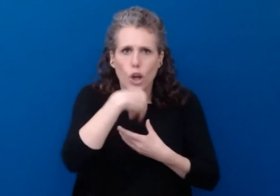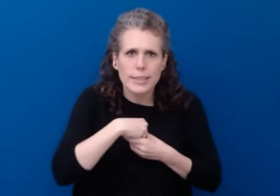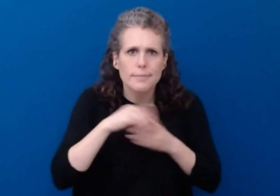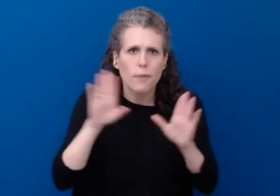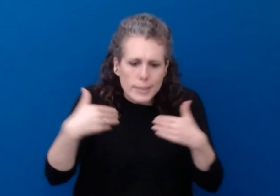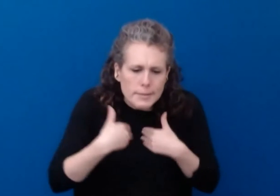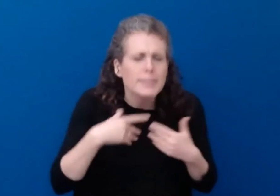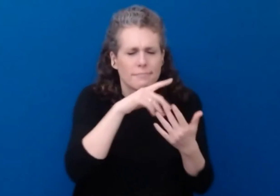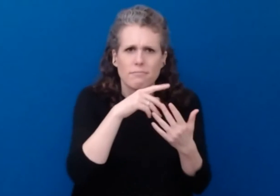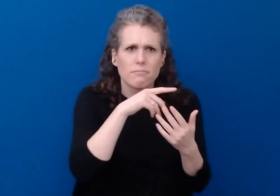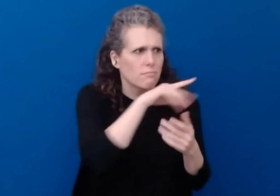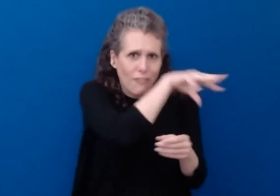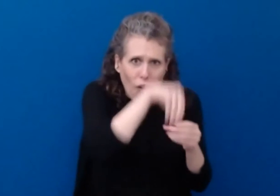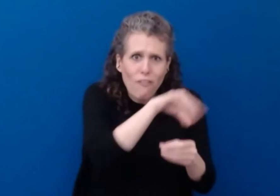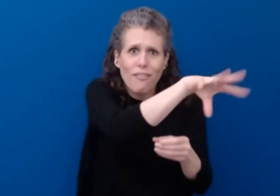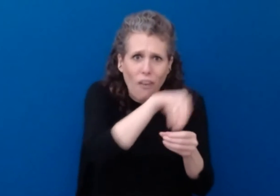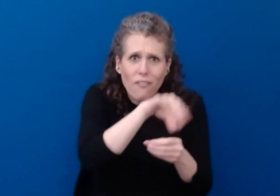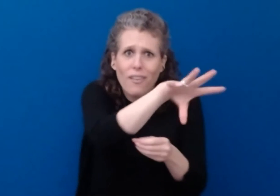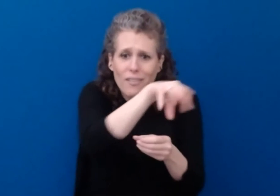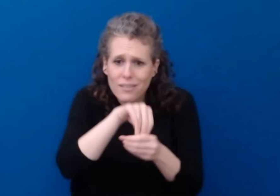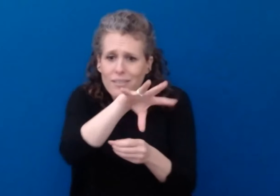on. And so when you